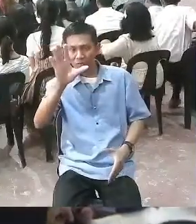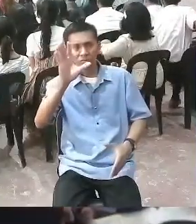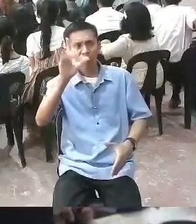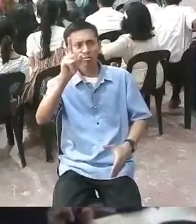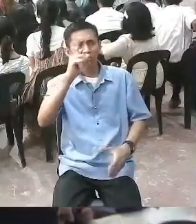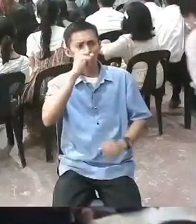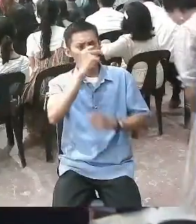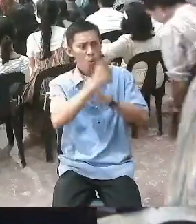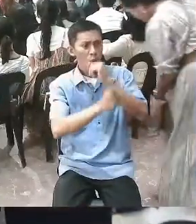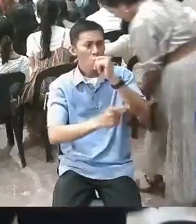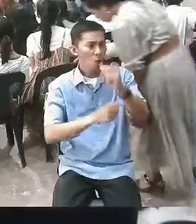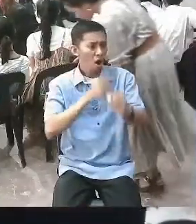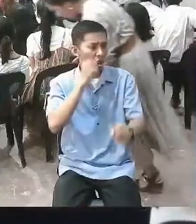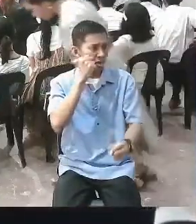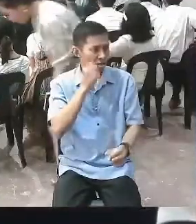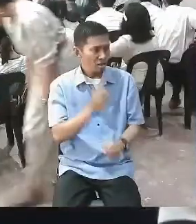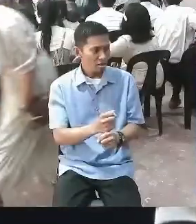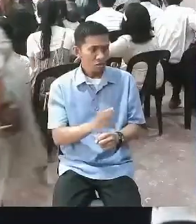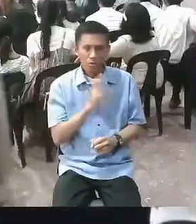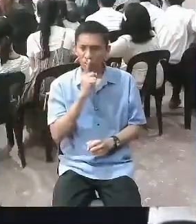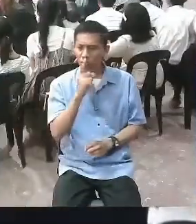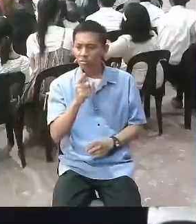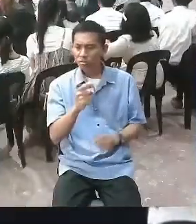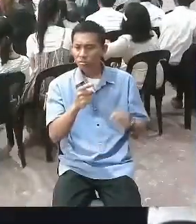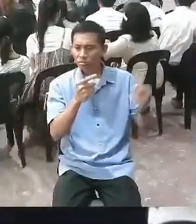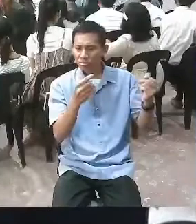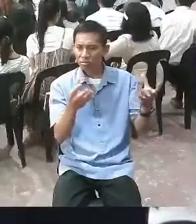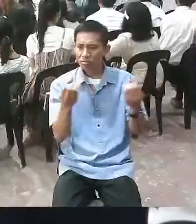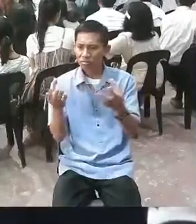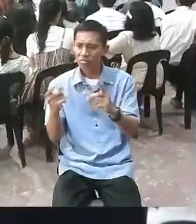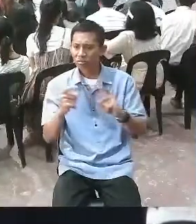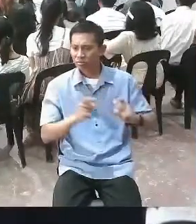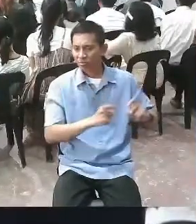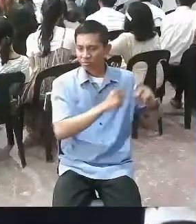And I'll tell you something, you got a lot of them too.